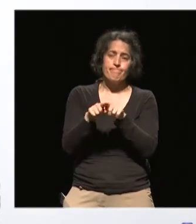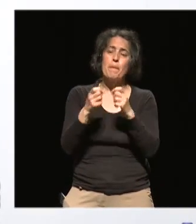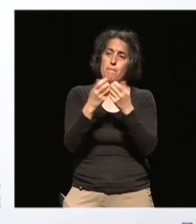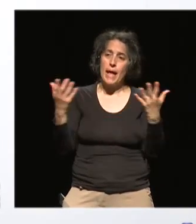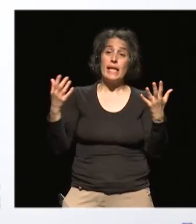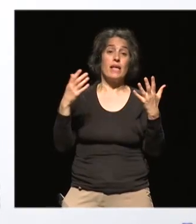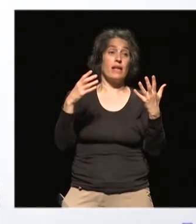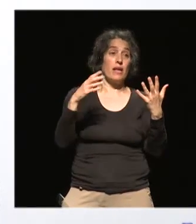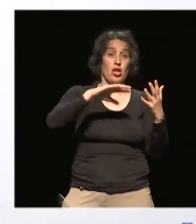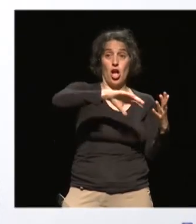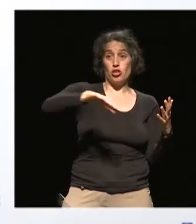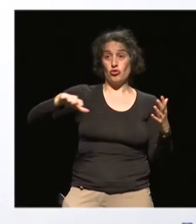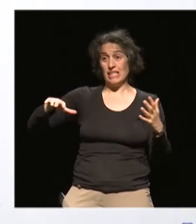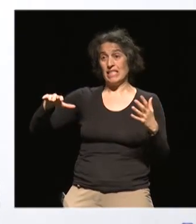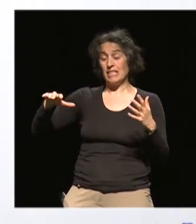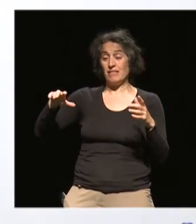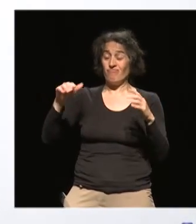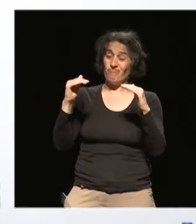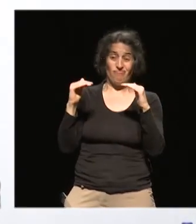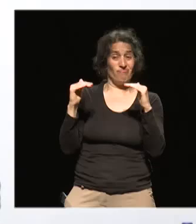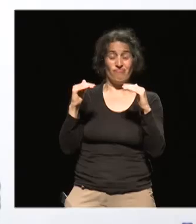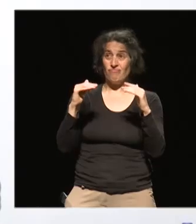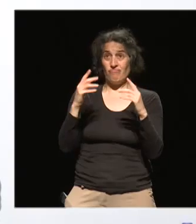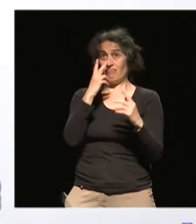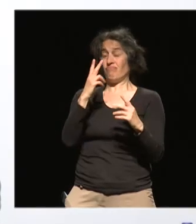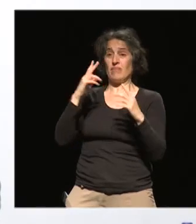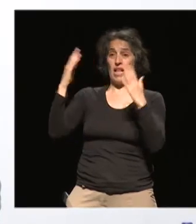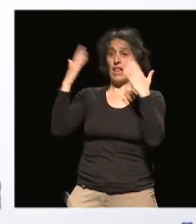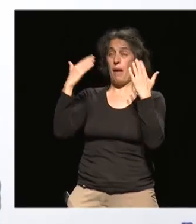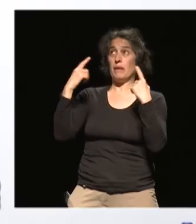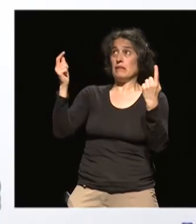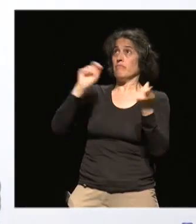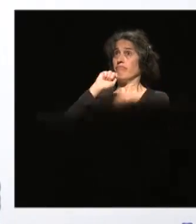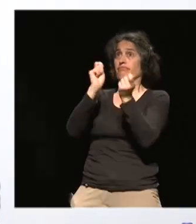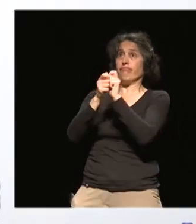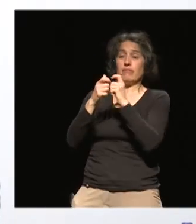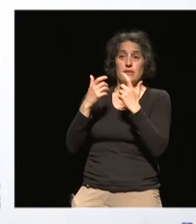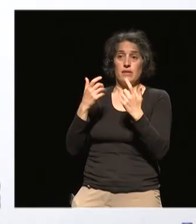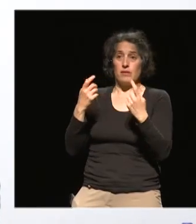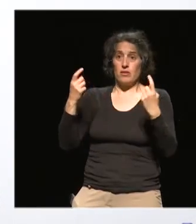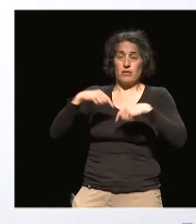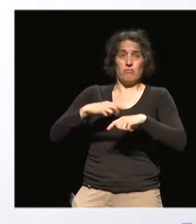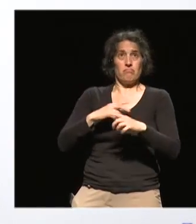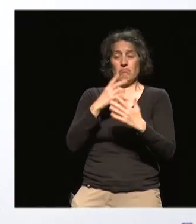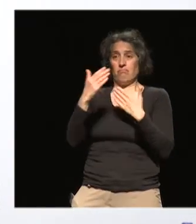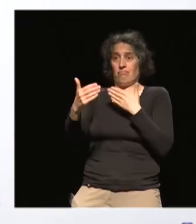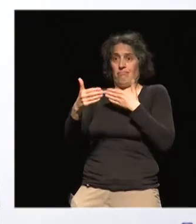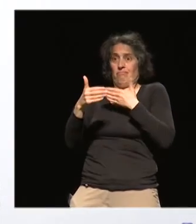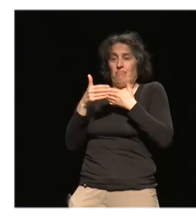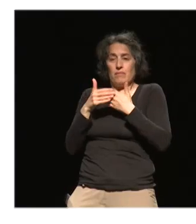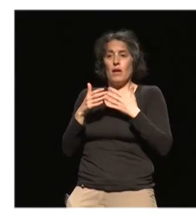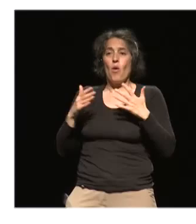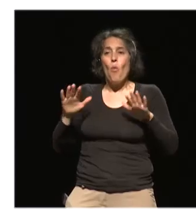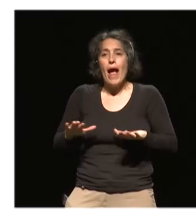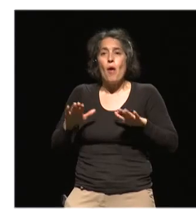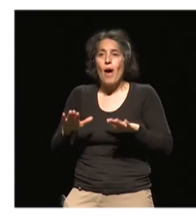as a country, we cannot wait. I'm talking now as Kenya. We cannot wait until support is availed from developed countries. We